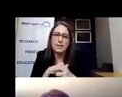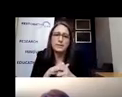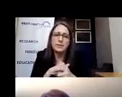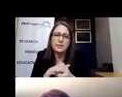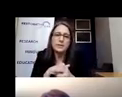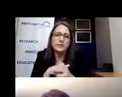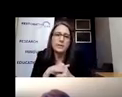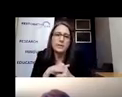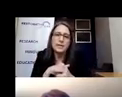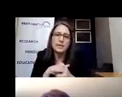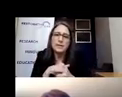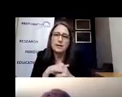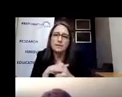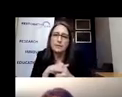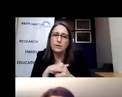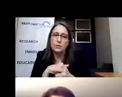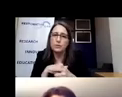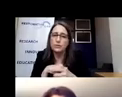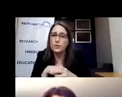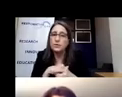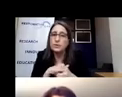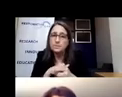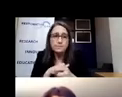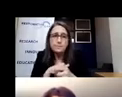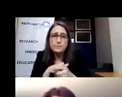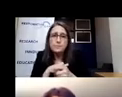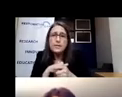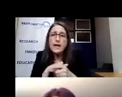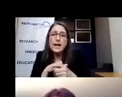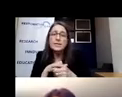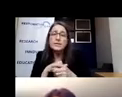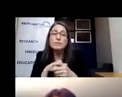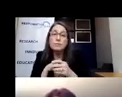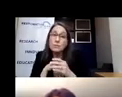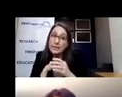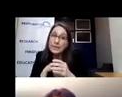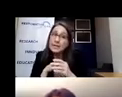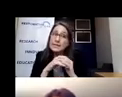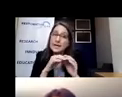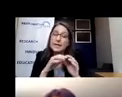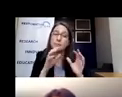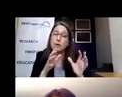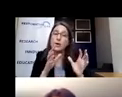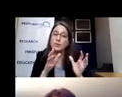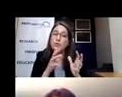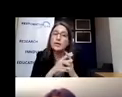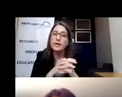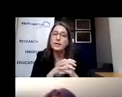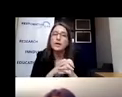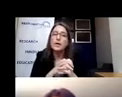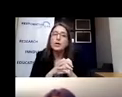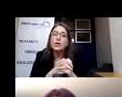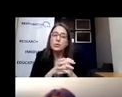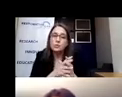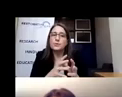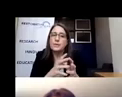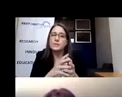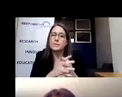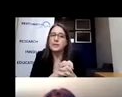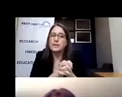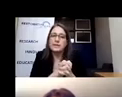really being able to center the needs of the older adult and really taking a broader look at